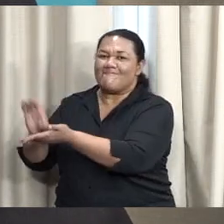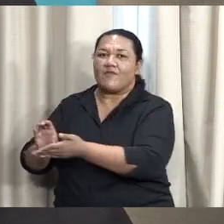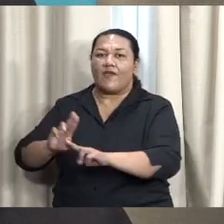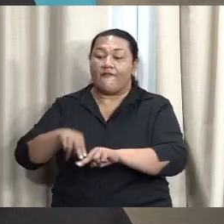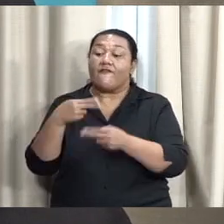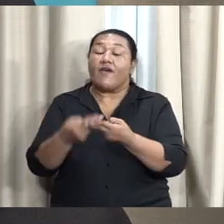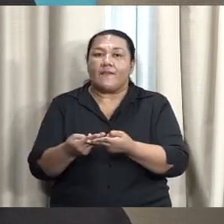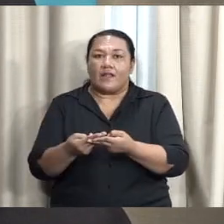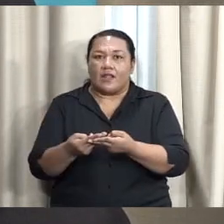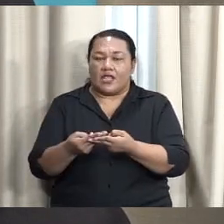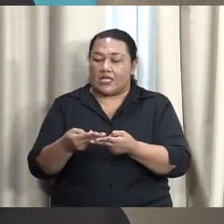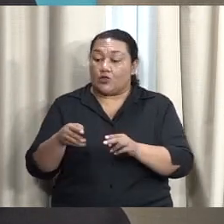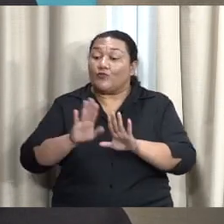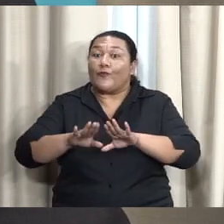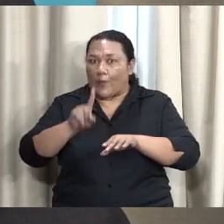income